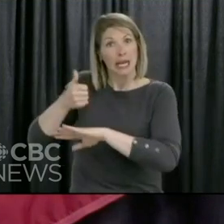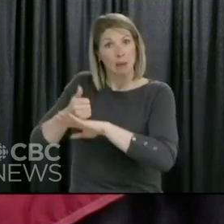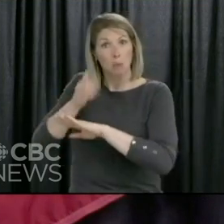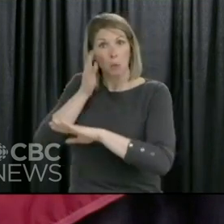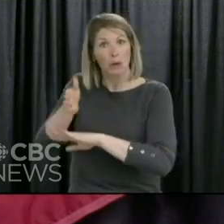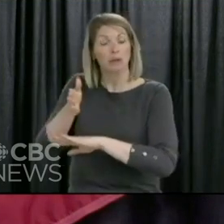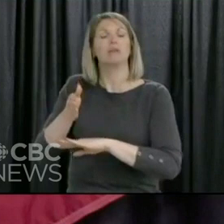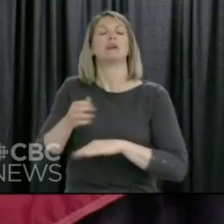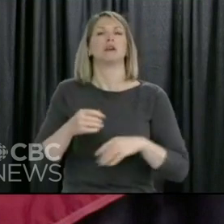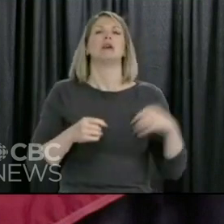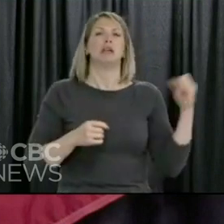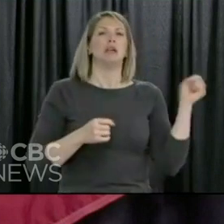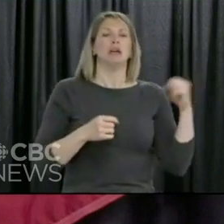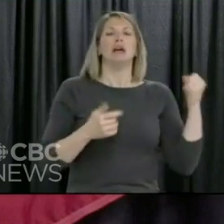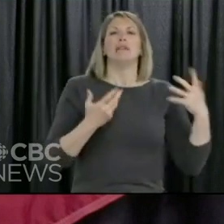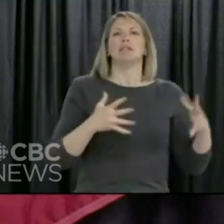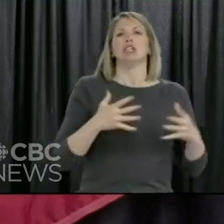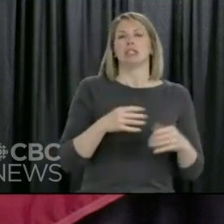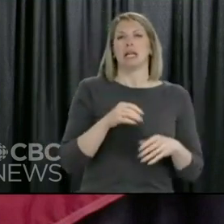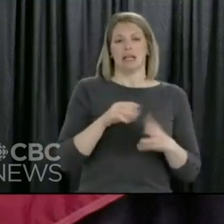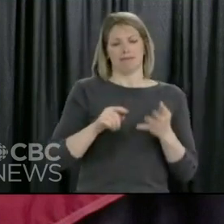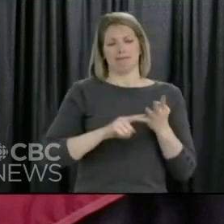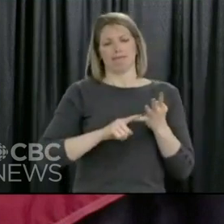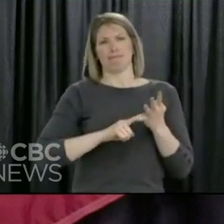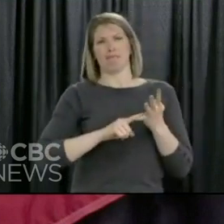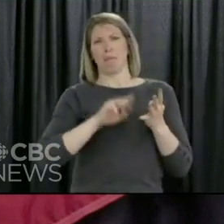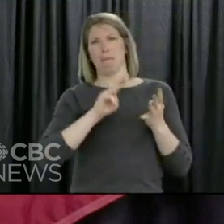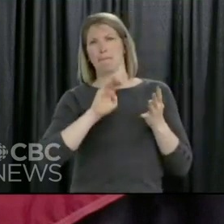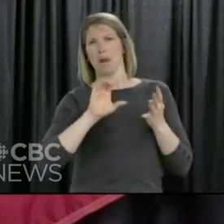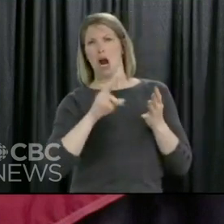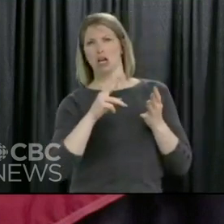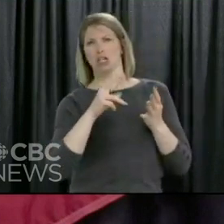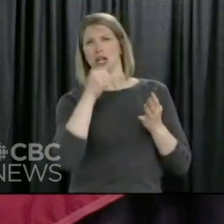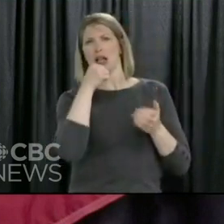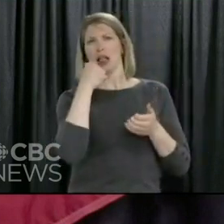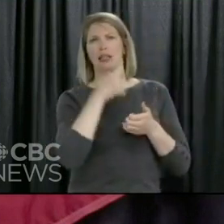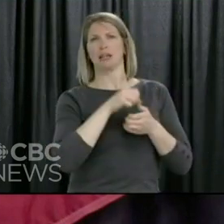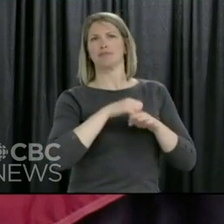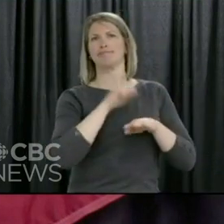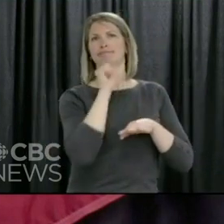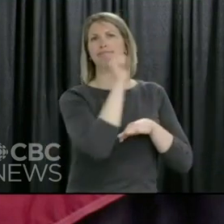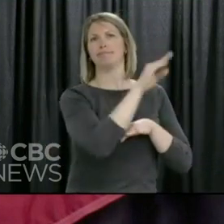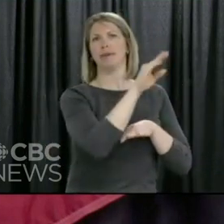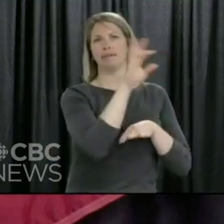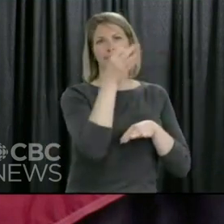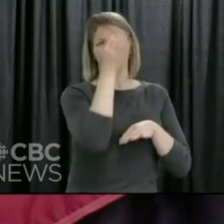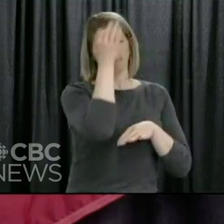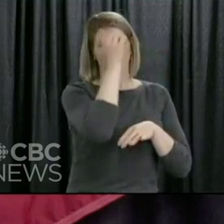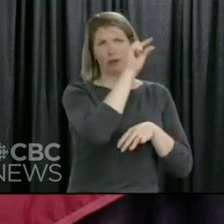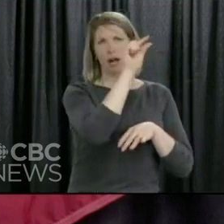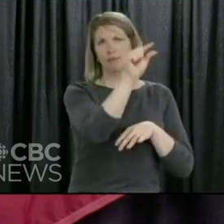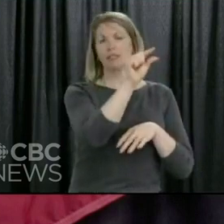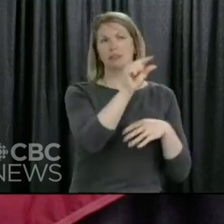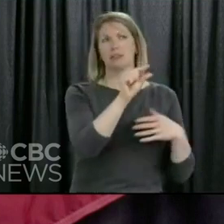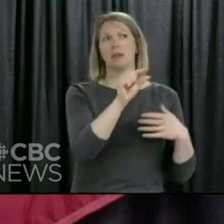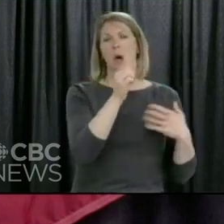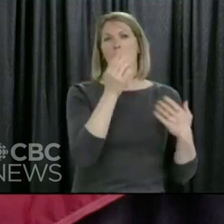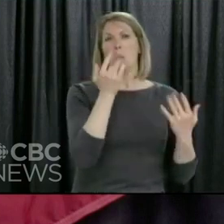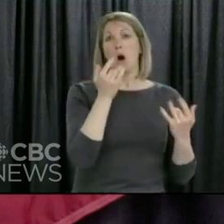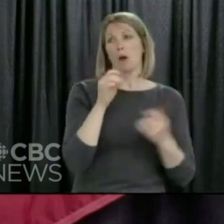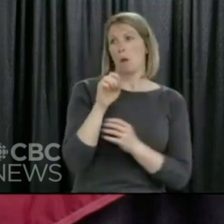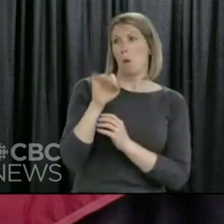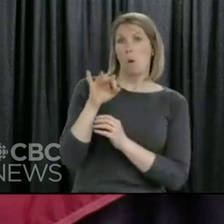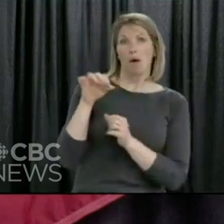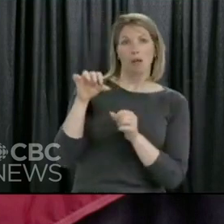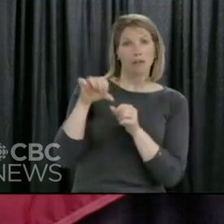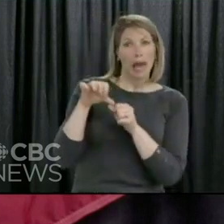letter that went to the Prime Minister. I mean, this province, were from a financial impact coming out of the oil prices and the impact